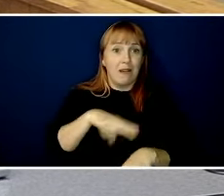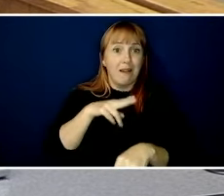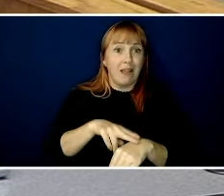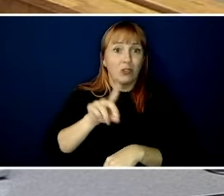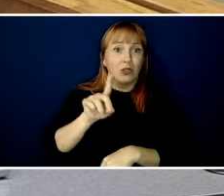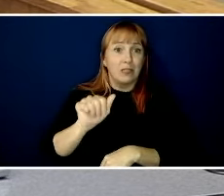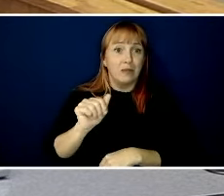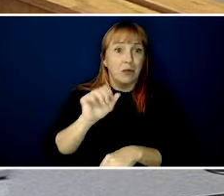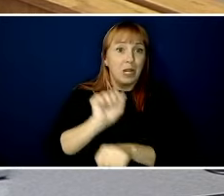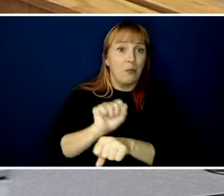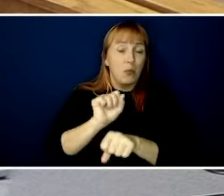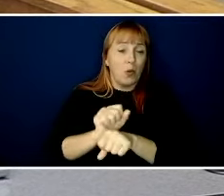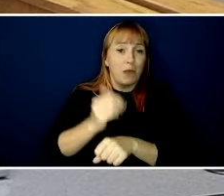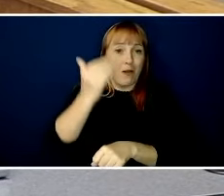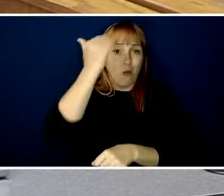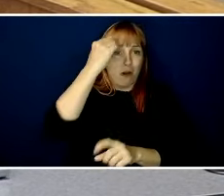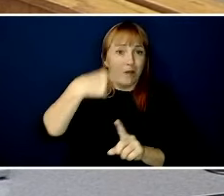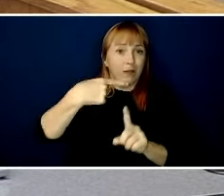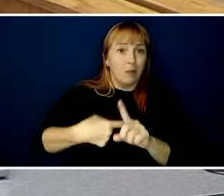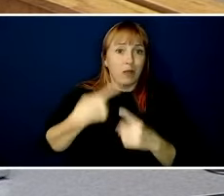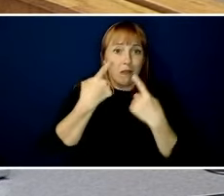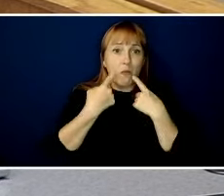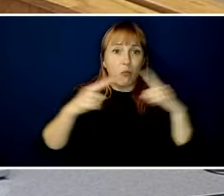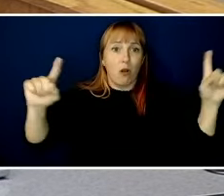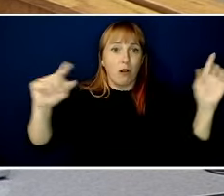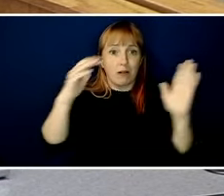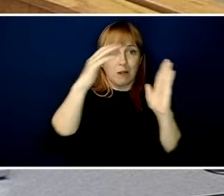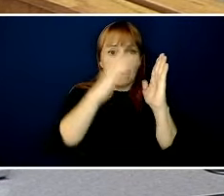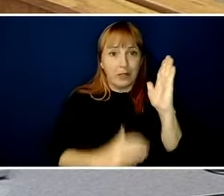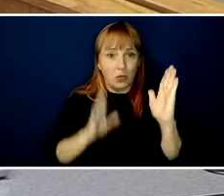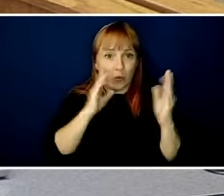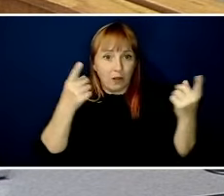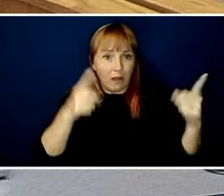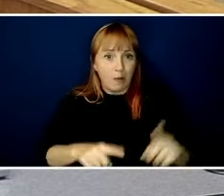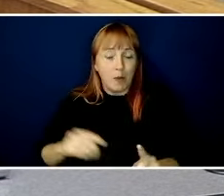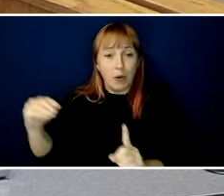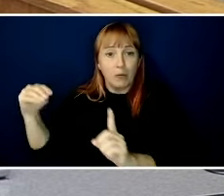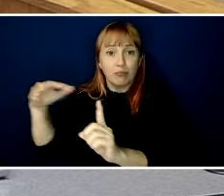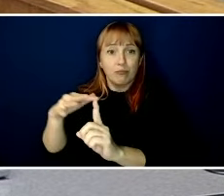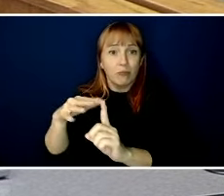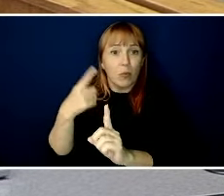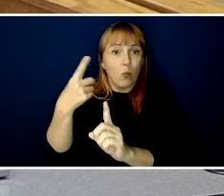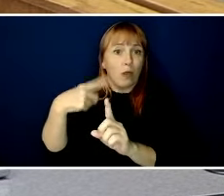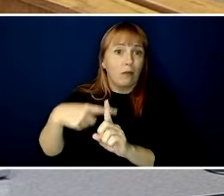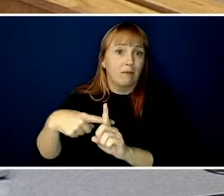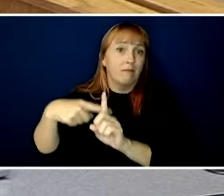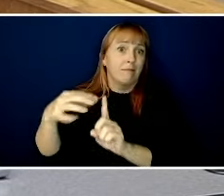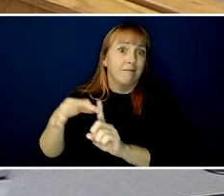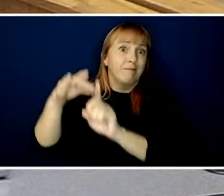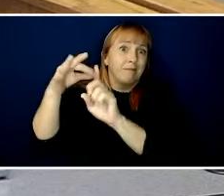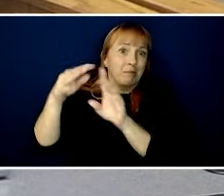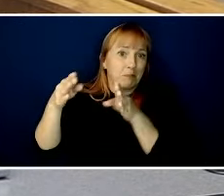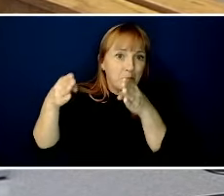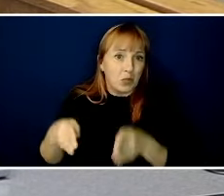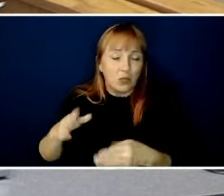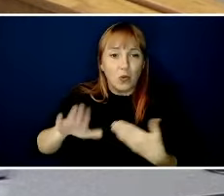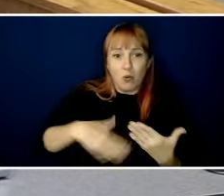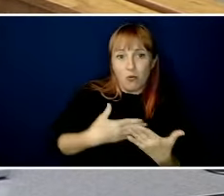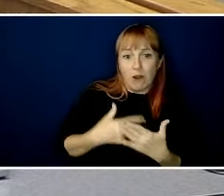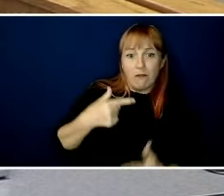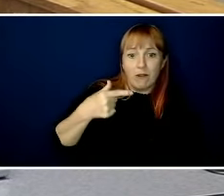Awareness Month. And I wanted to spotlight one very special person who came to Geppetto's